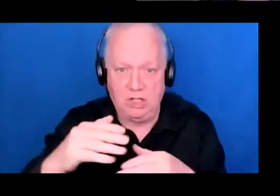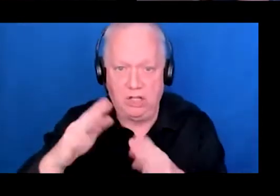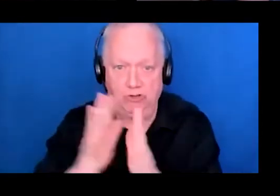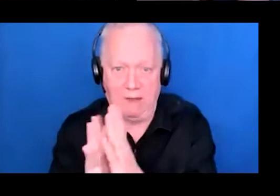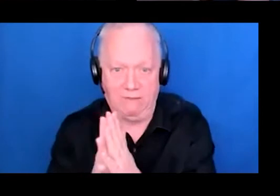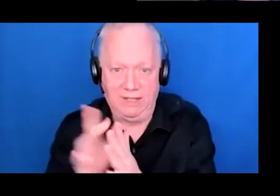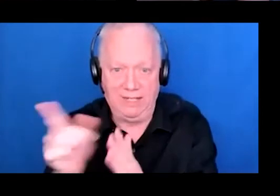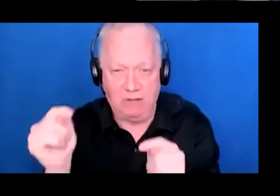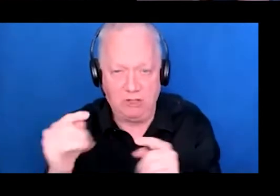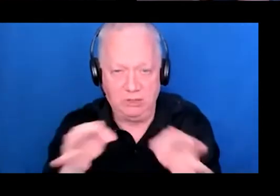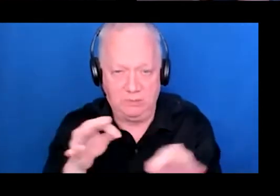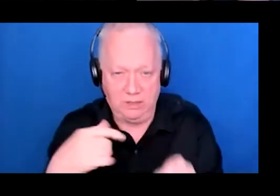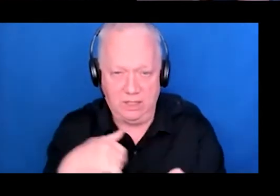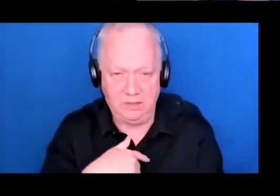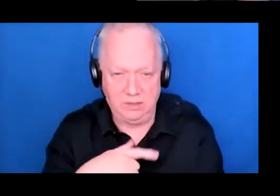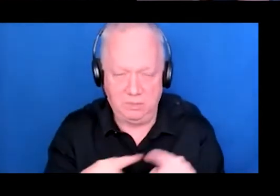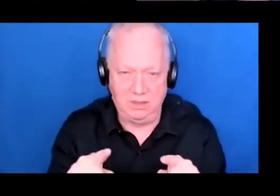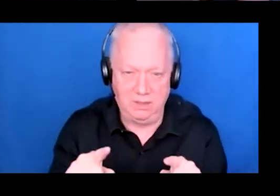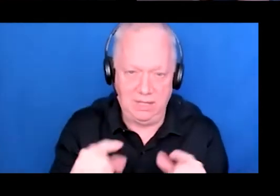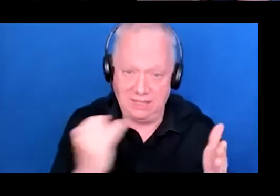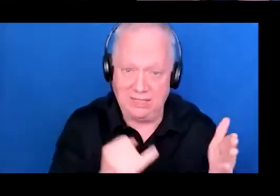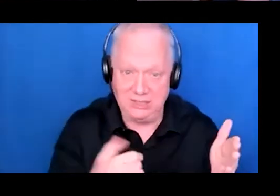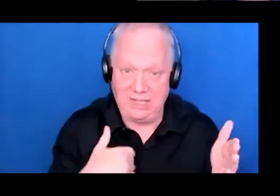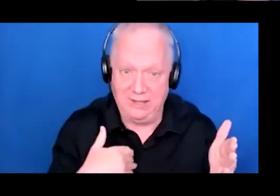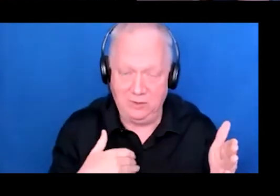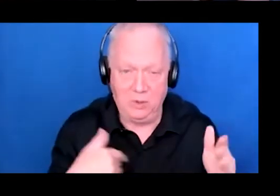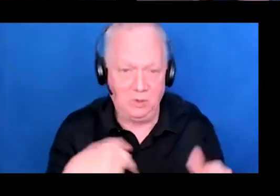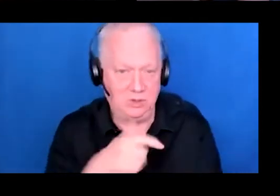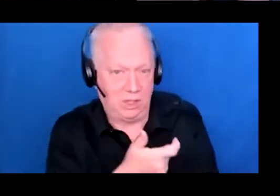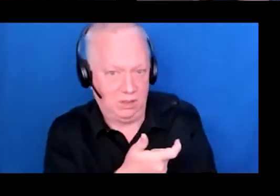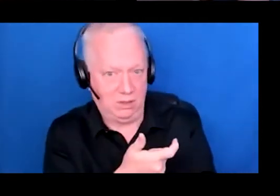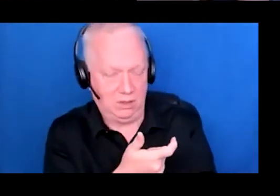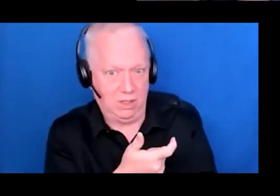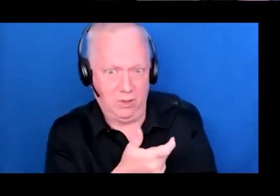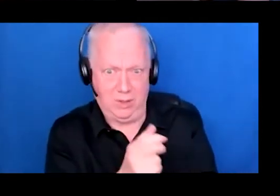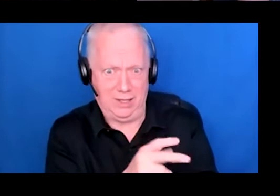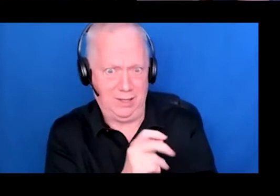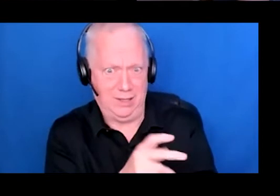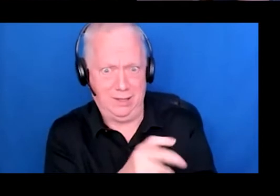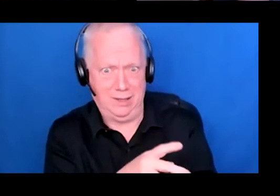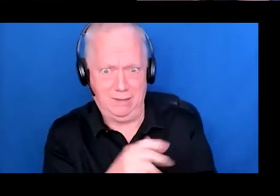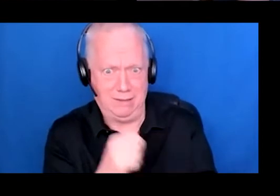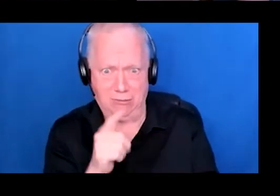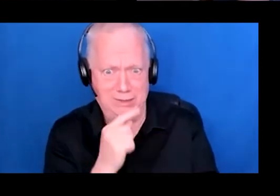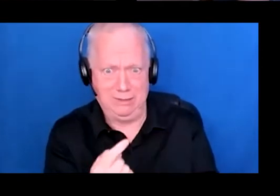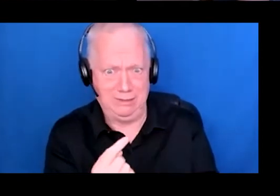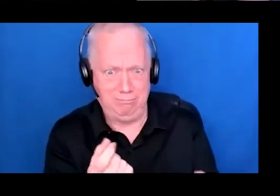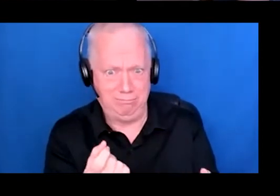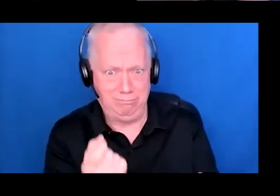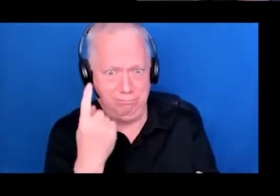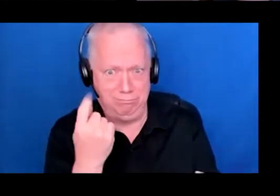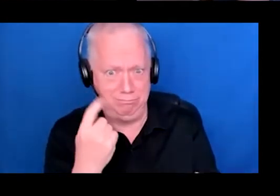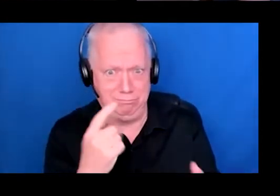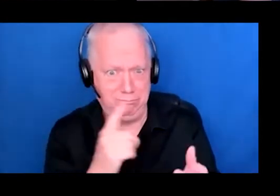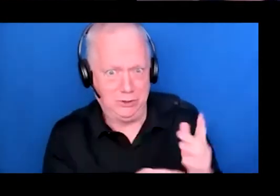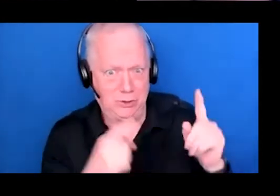he tries to explain to us, and has sketches for it, but we're just kind of like, okay, like not really, not sure we